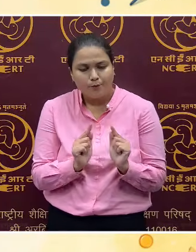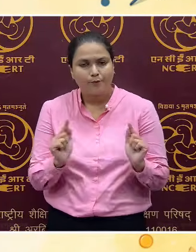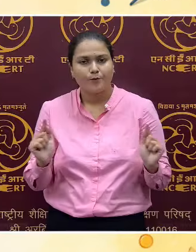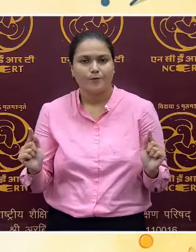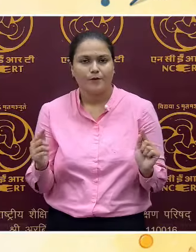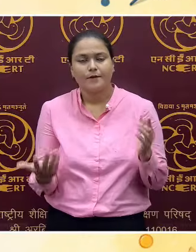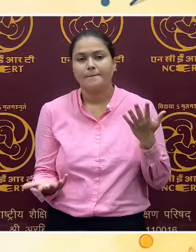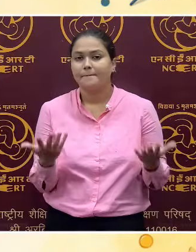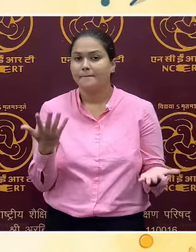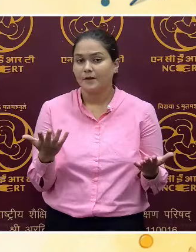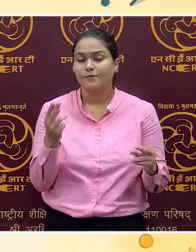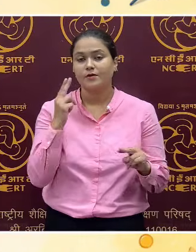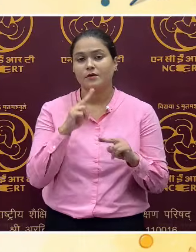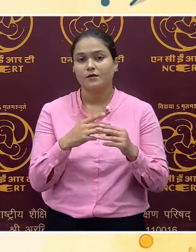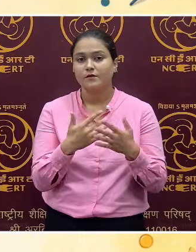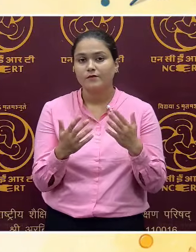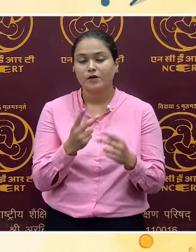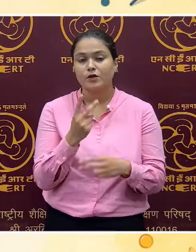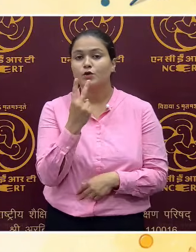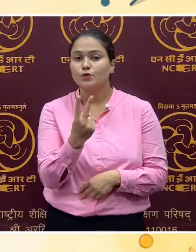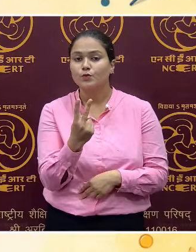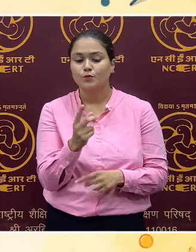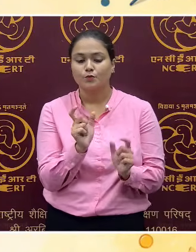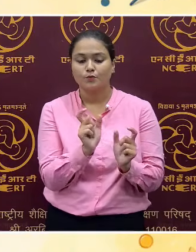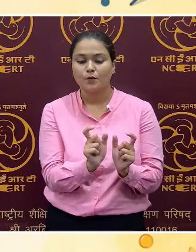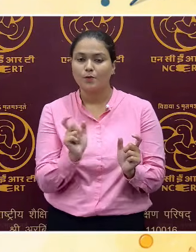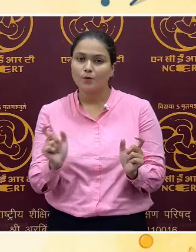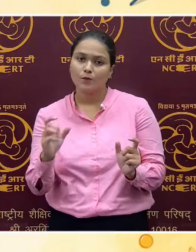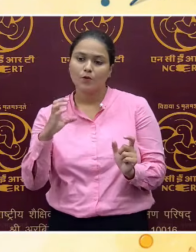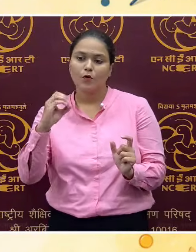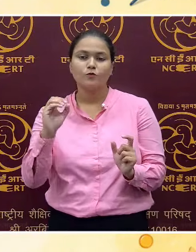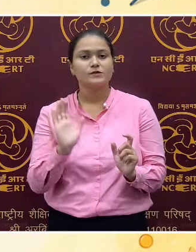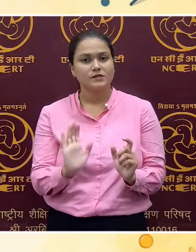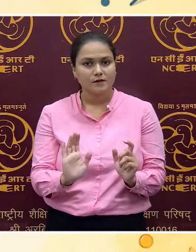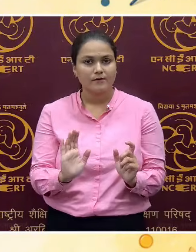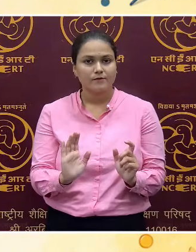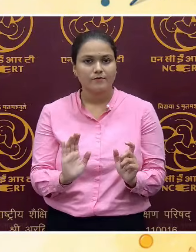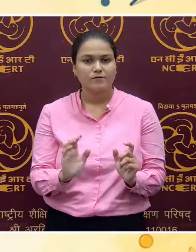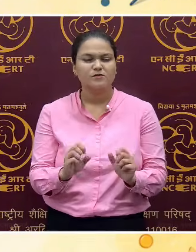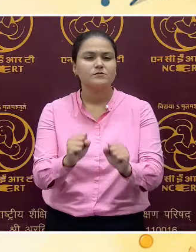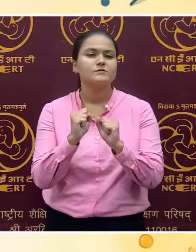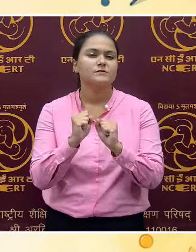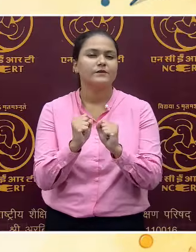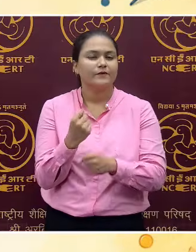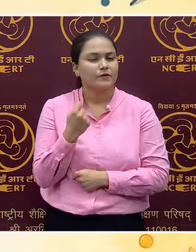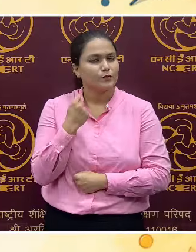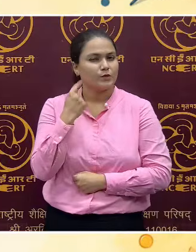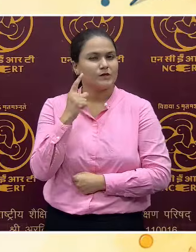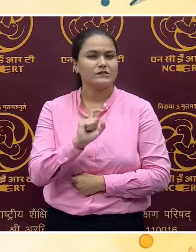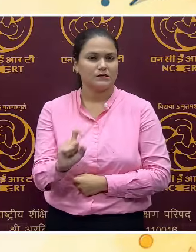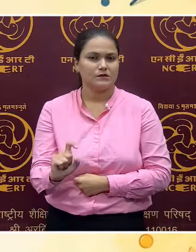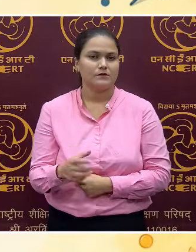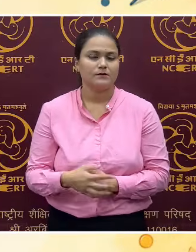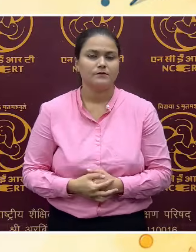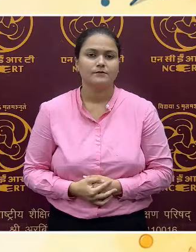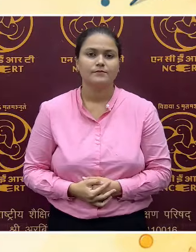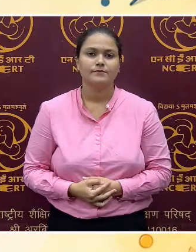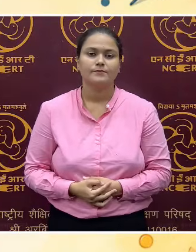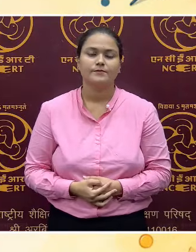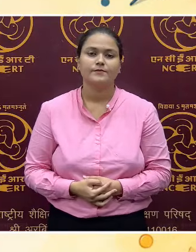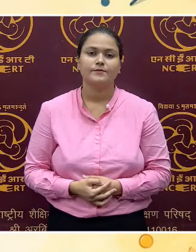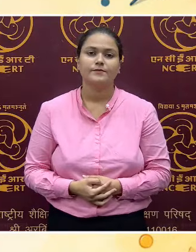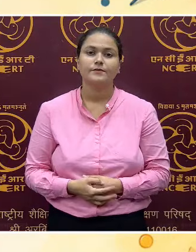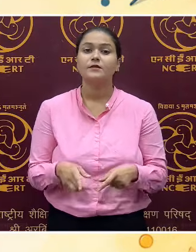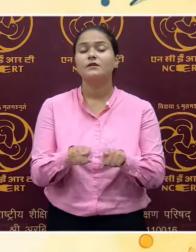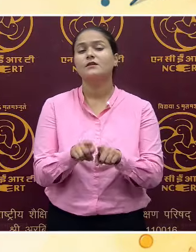maybe if there are more than two objects, it will become difficult to understand also. So, like